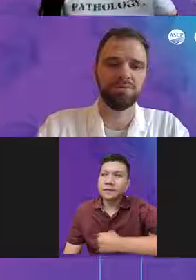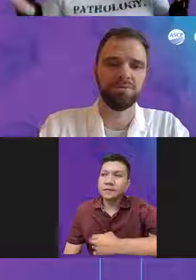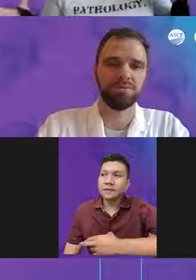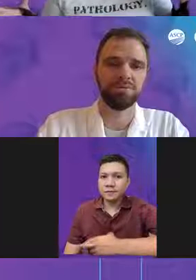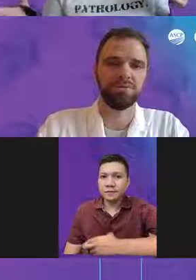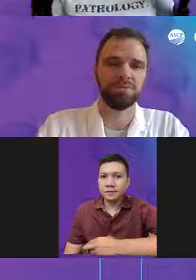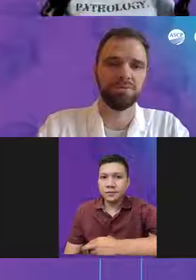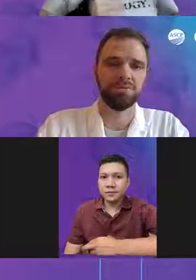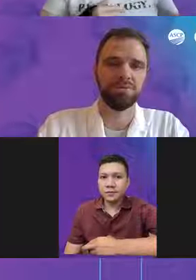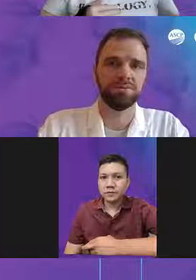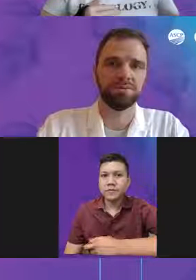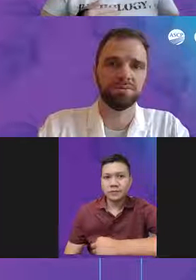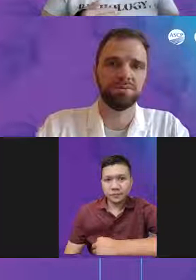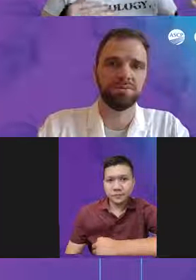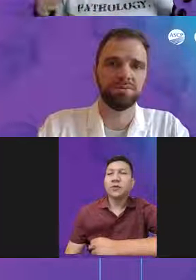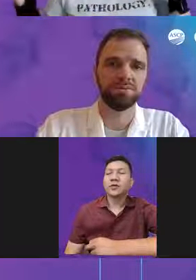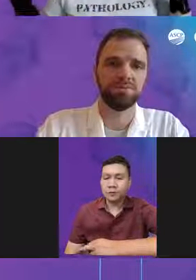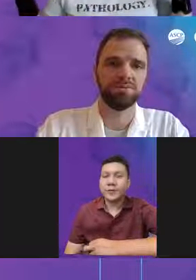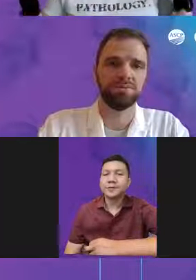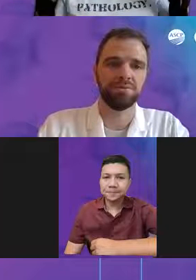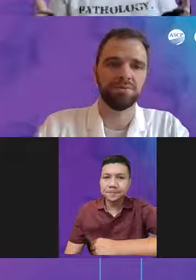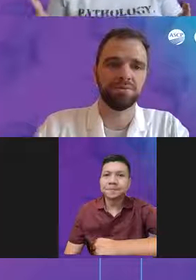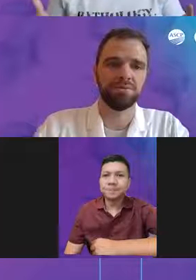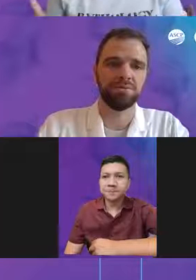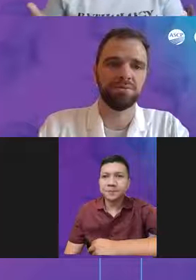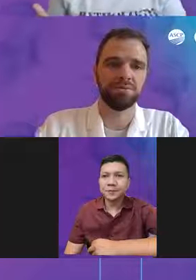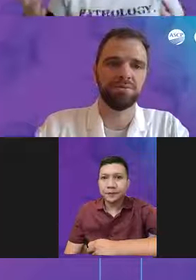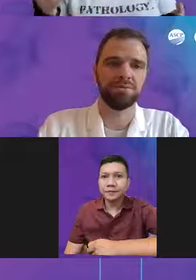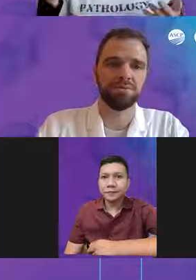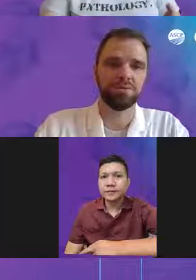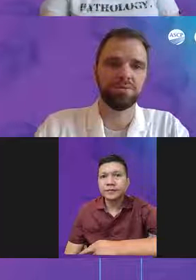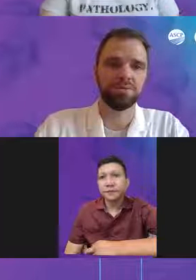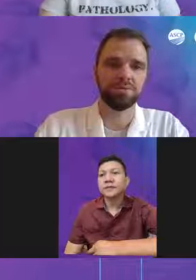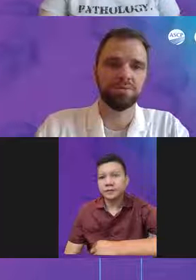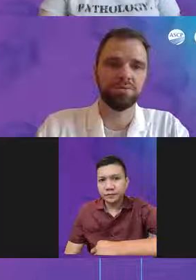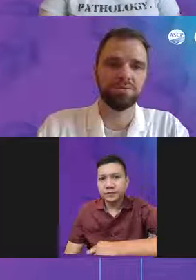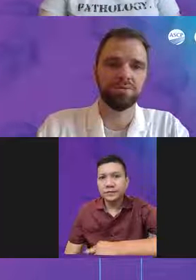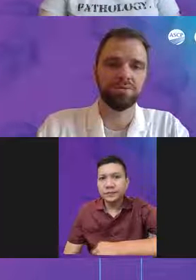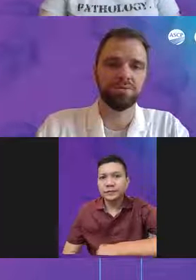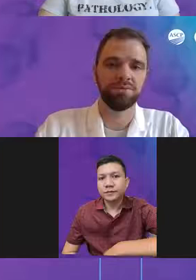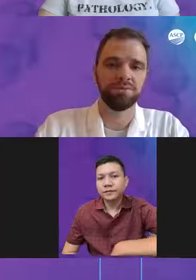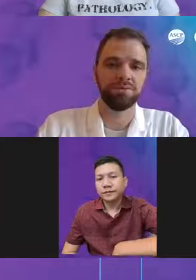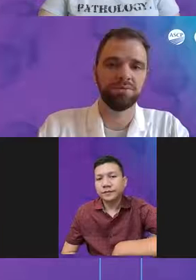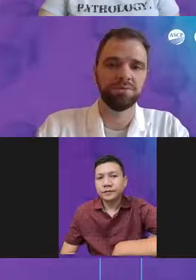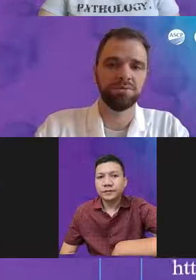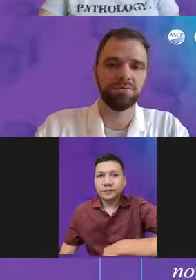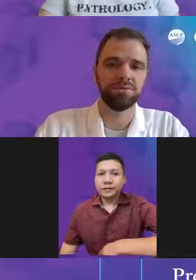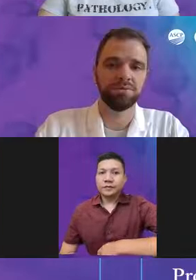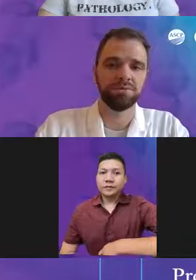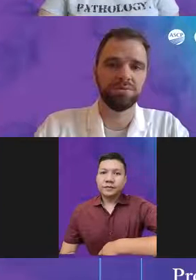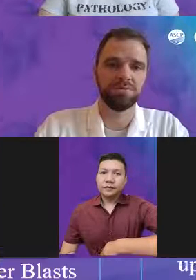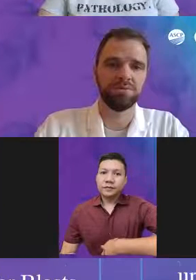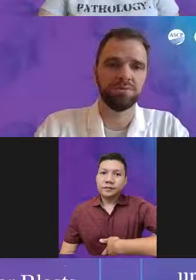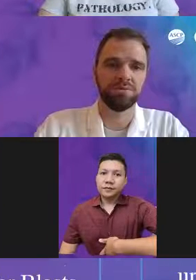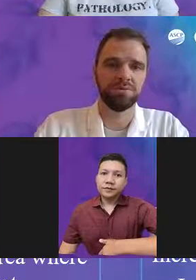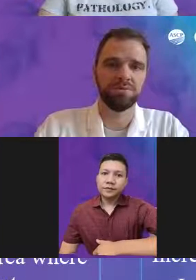either have a clot or I have nucleated red cells. We need a smear review. So that's why we do smear reviews, is to